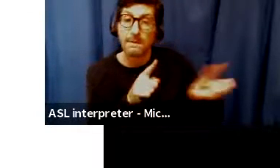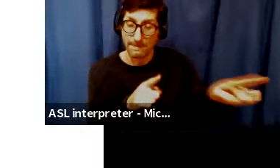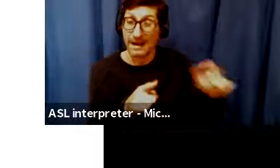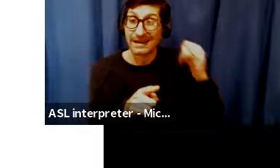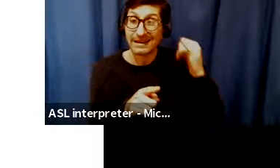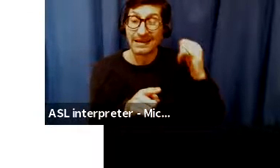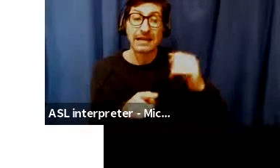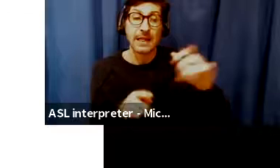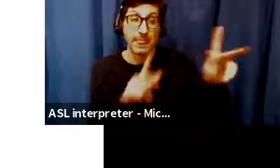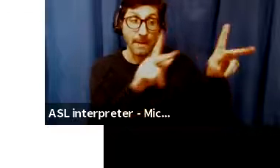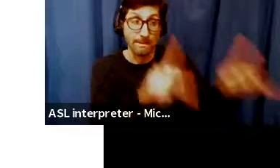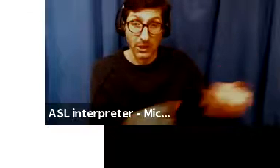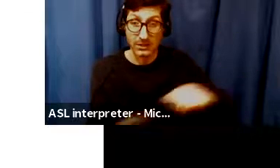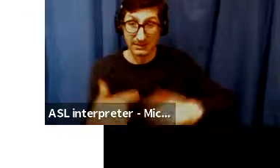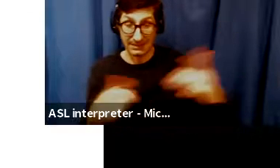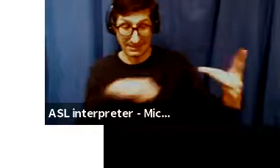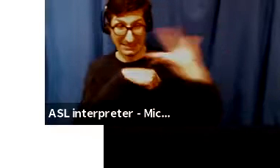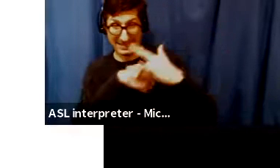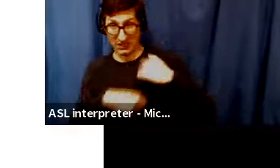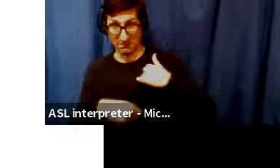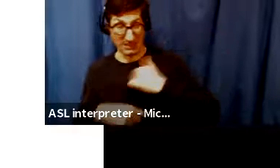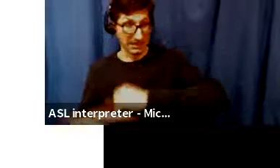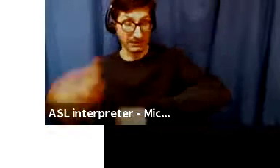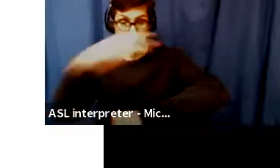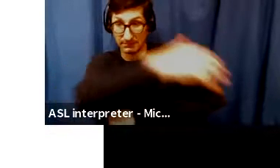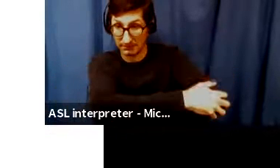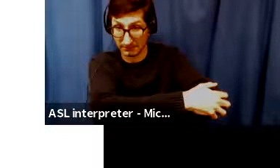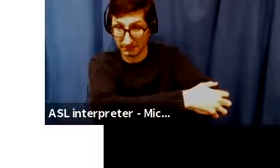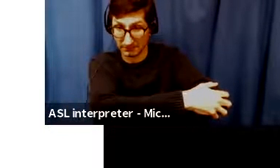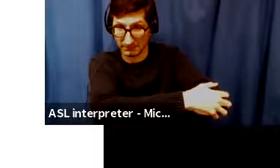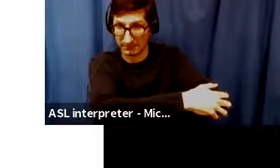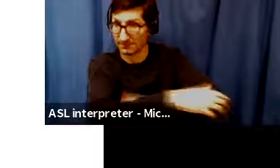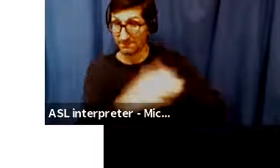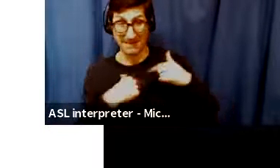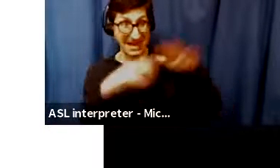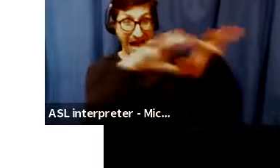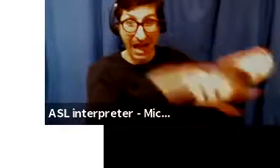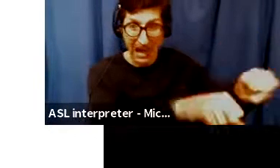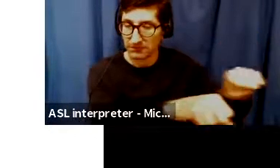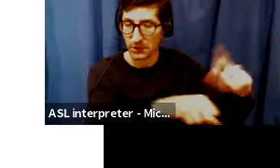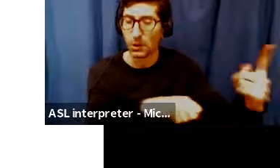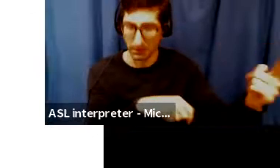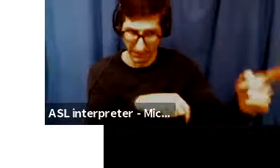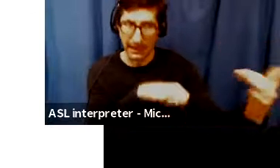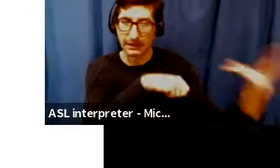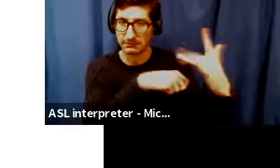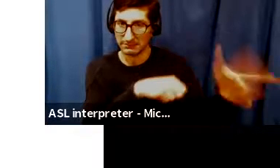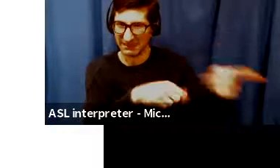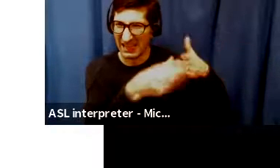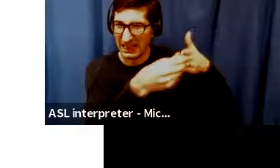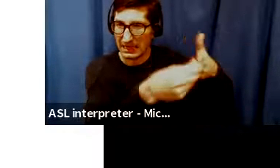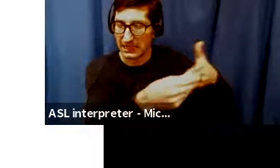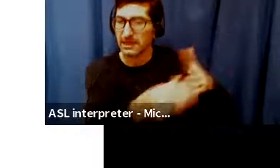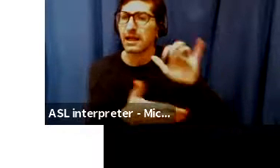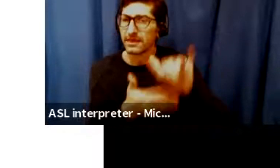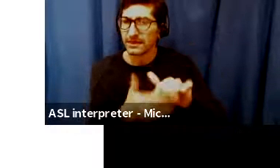and not the other way around. And that's true regardless of the type of disability.